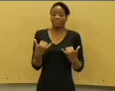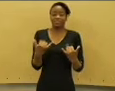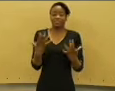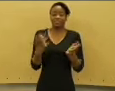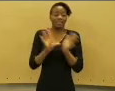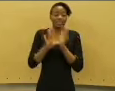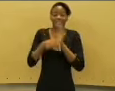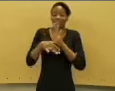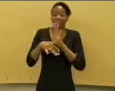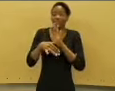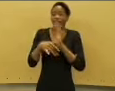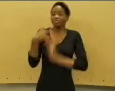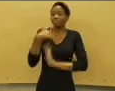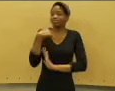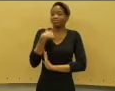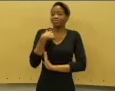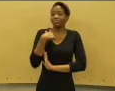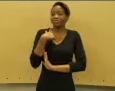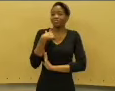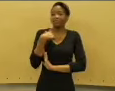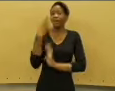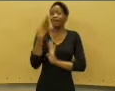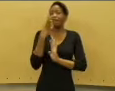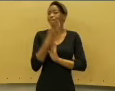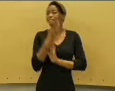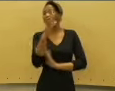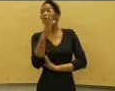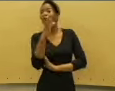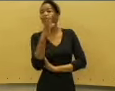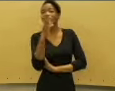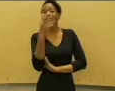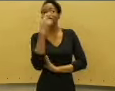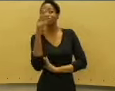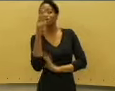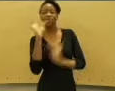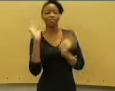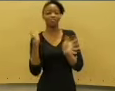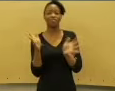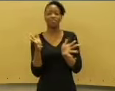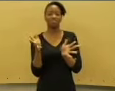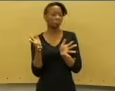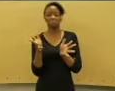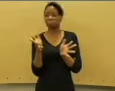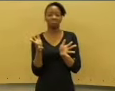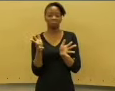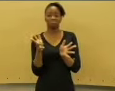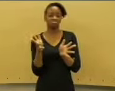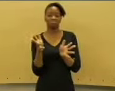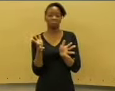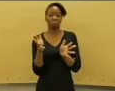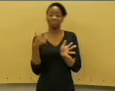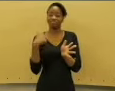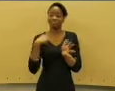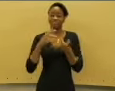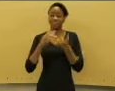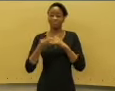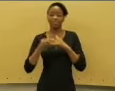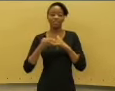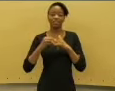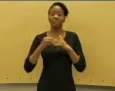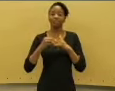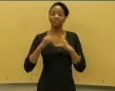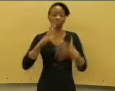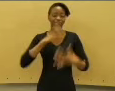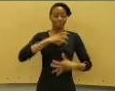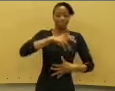Disability was not something that I foresaw in my future. So this is something that I've had to adjust to, and learning to live